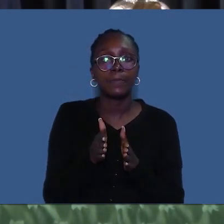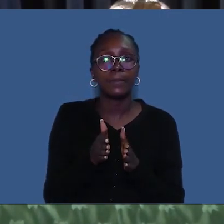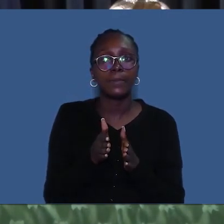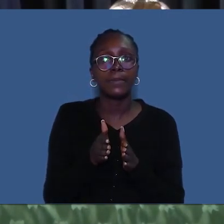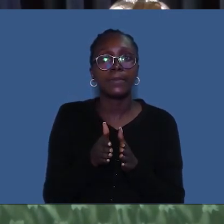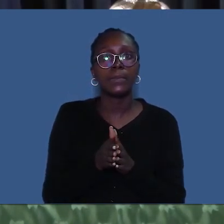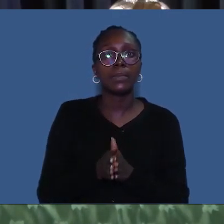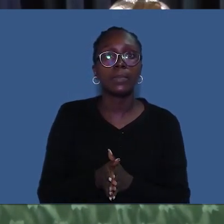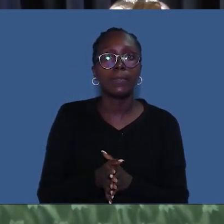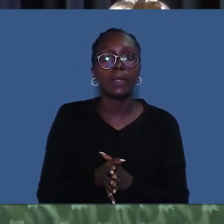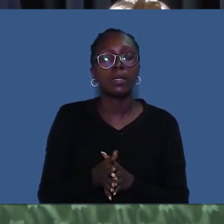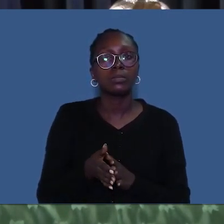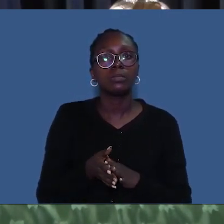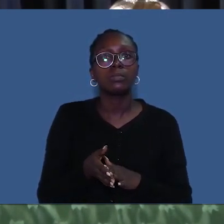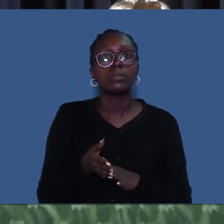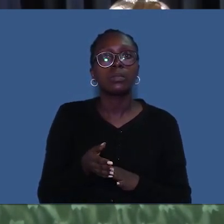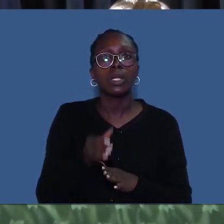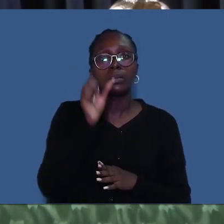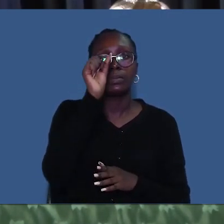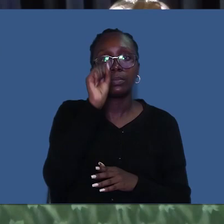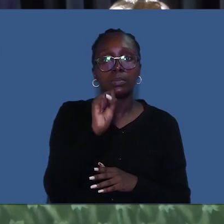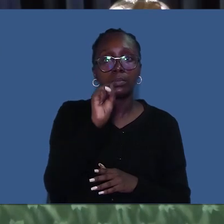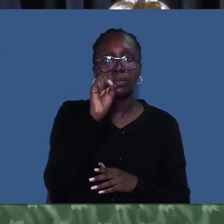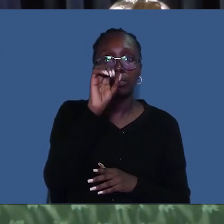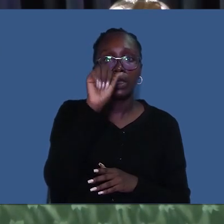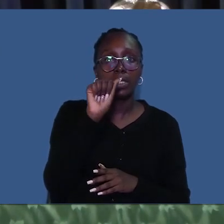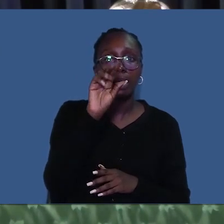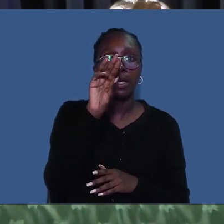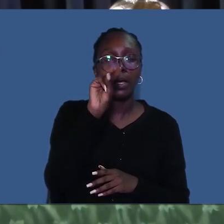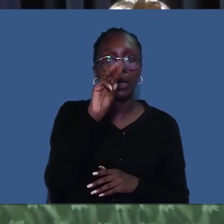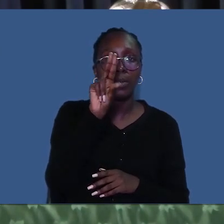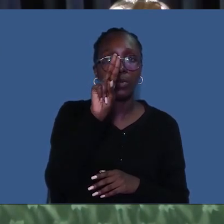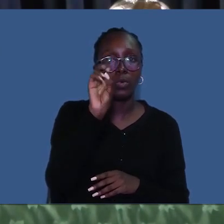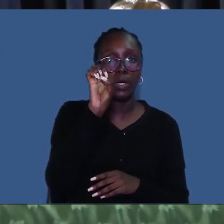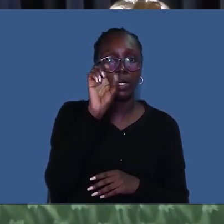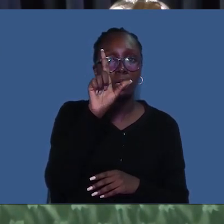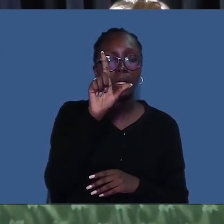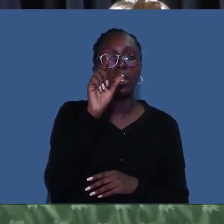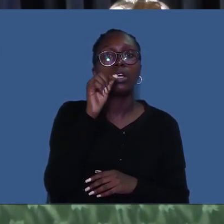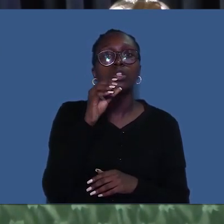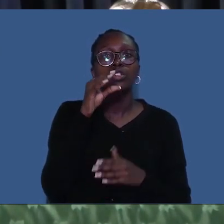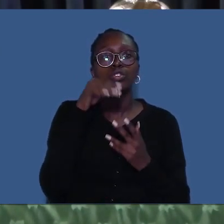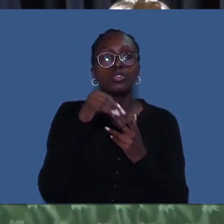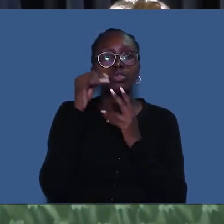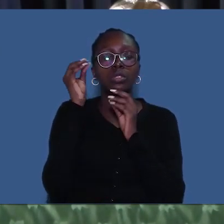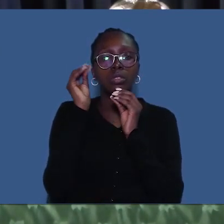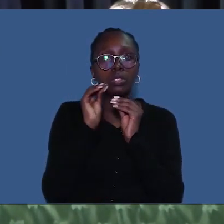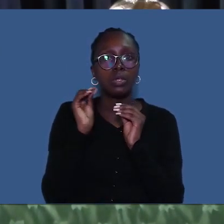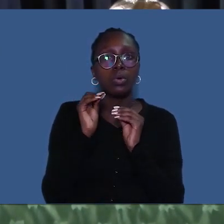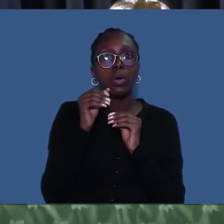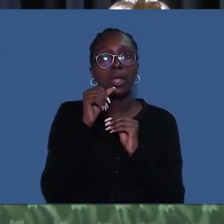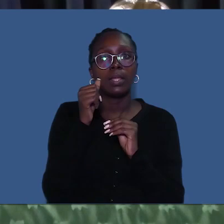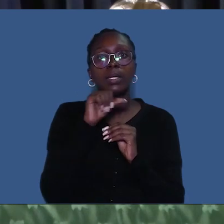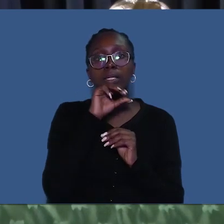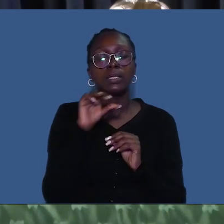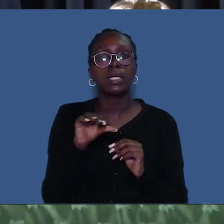the feast. It wasn't that these sons of Jesse were bad men, but they were not God's choice. God had a man in